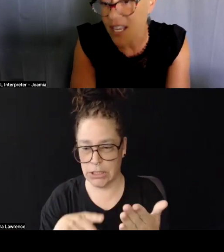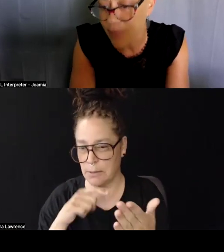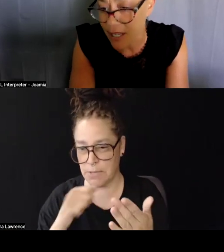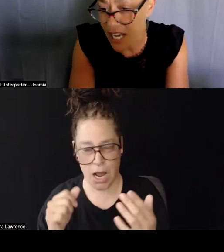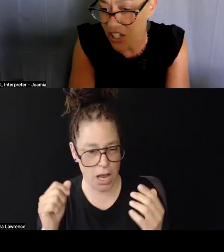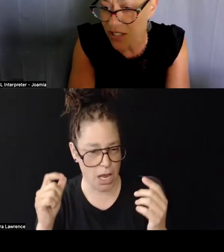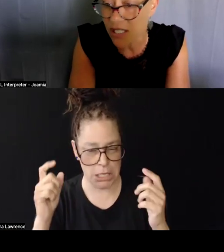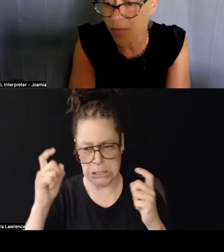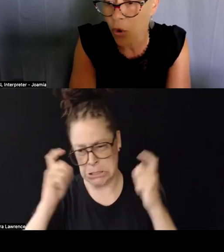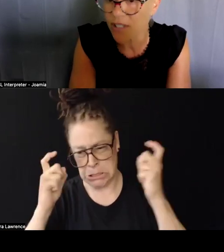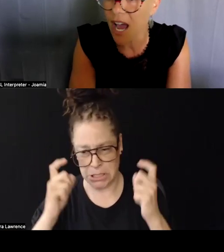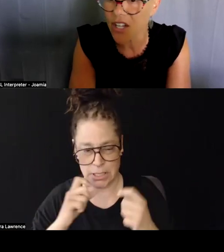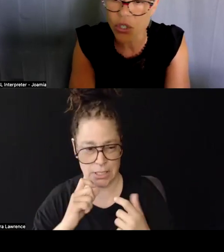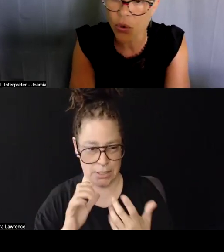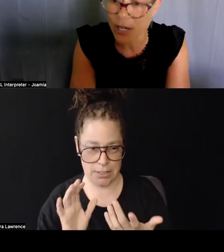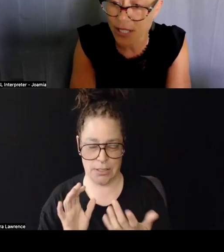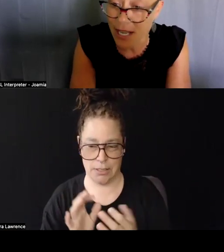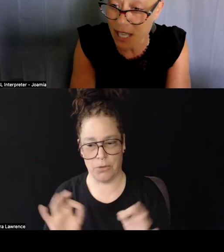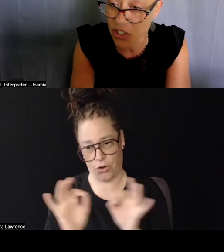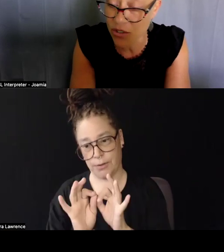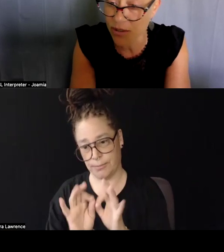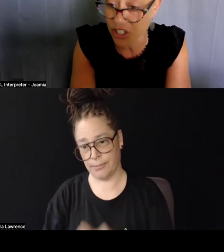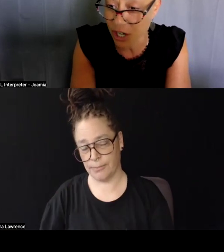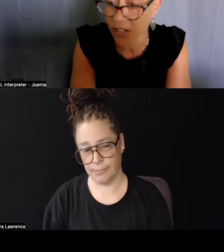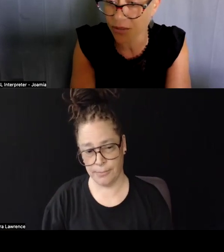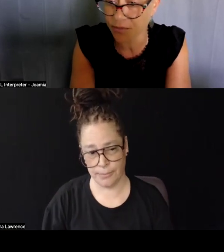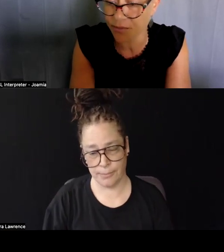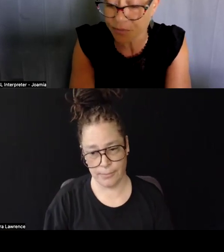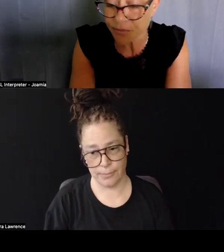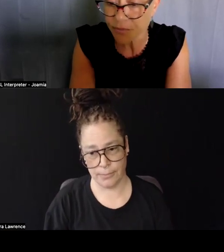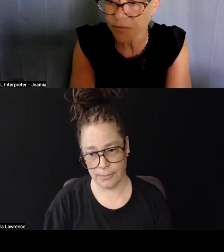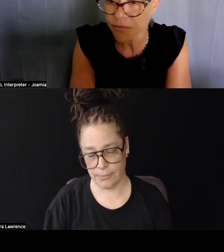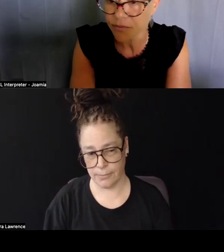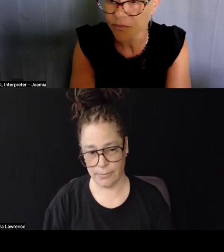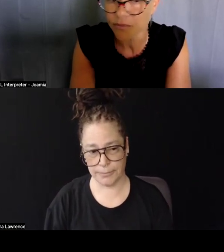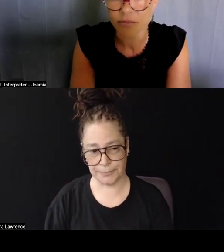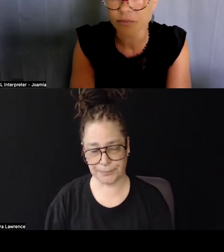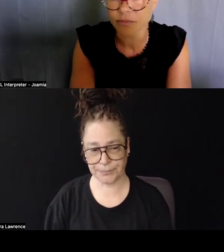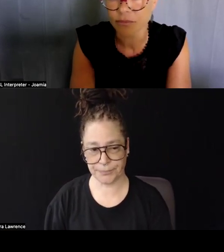meet the expectations, it's important not to criticize that child